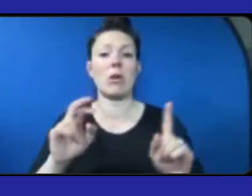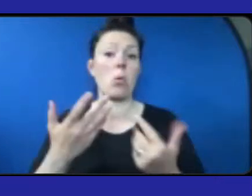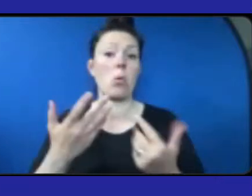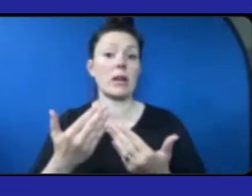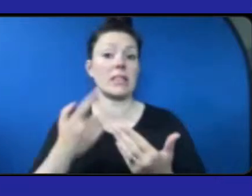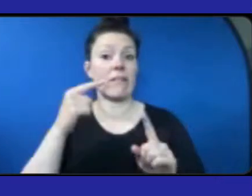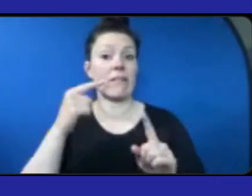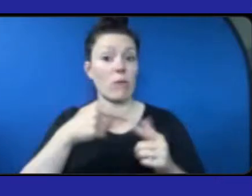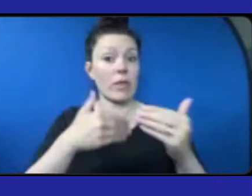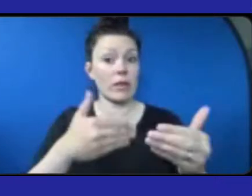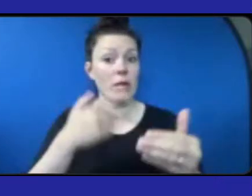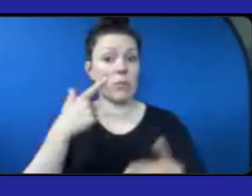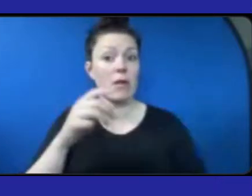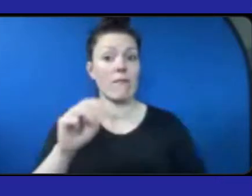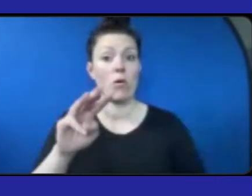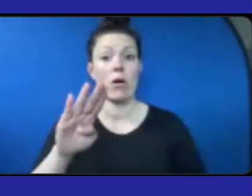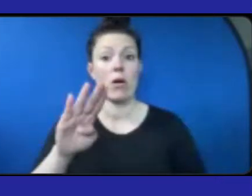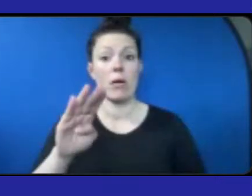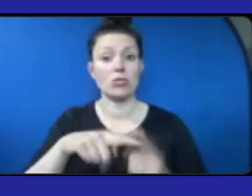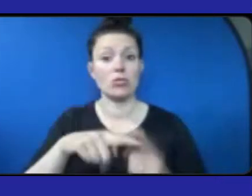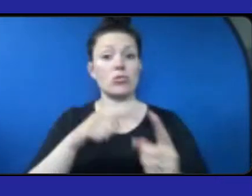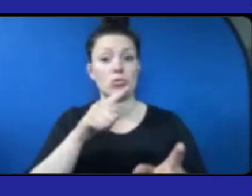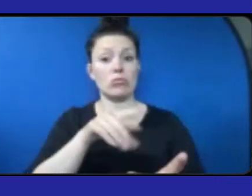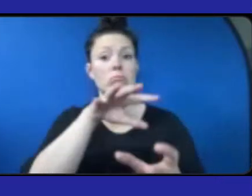for MWBEs to participate.